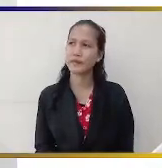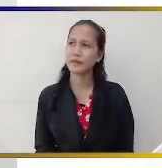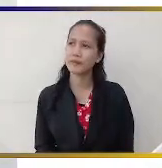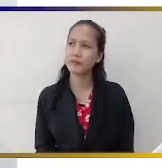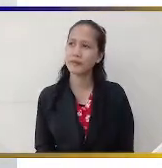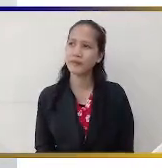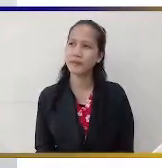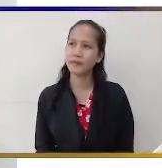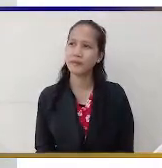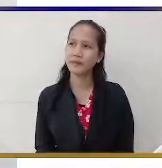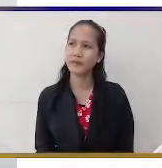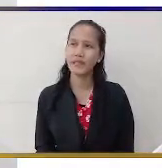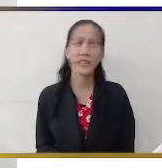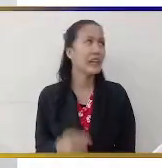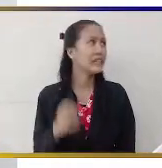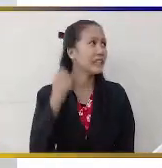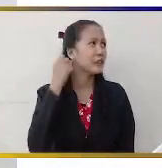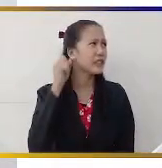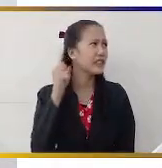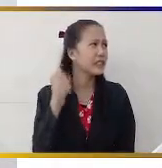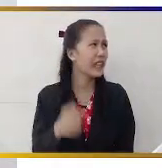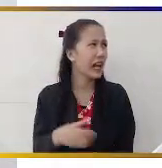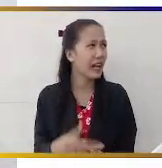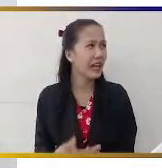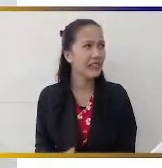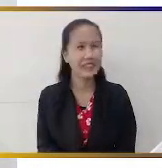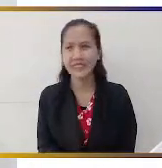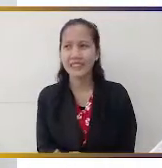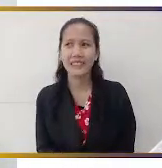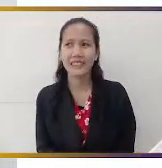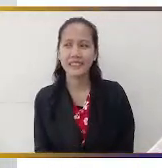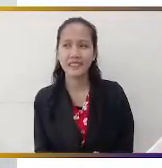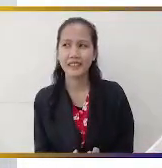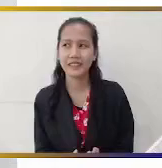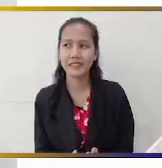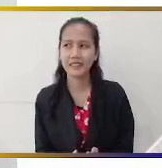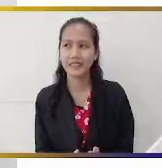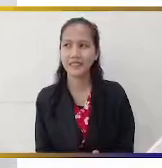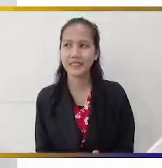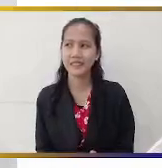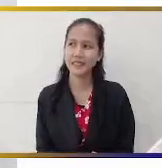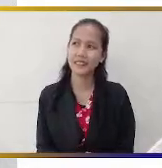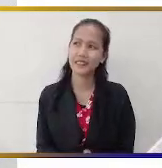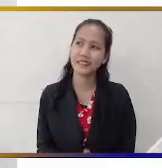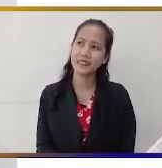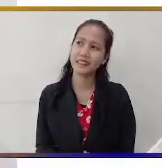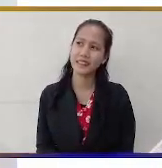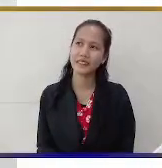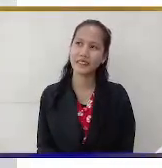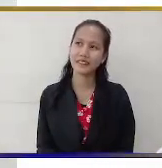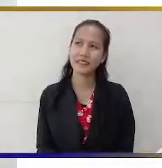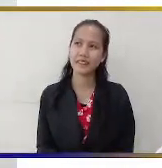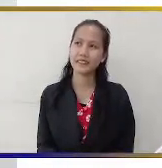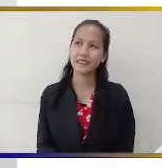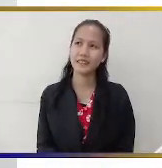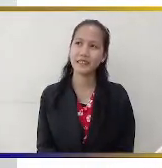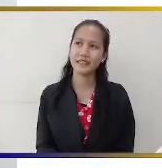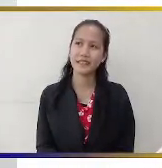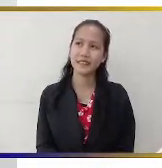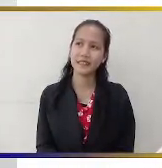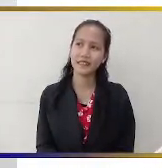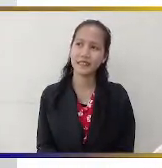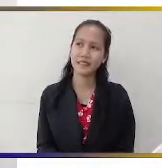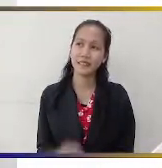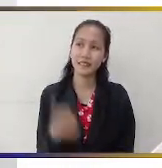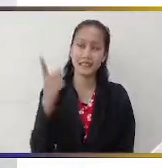Now, are you ready to give that back? Okay, let's see. Give it back. All right. Wow, look at all this. Look what I